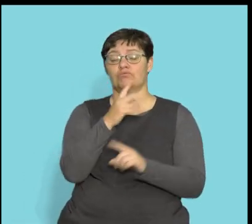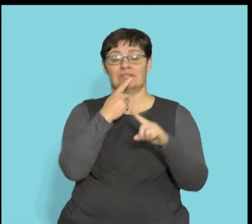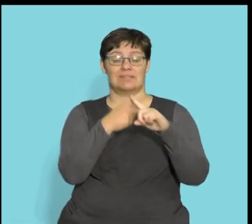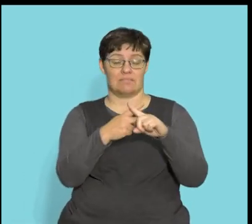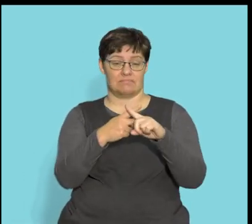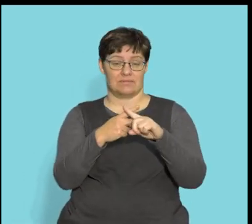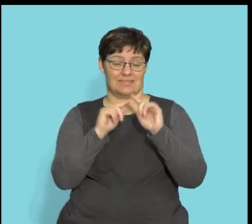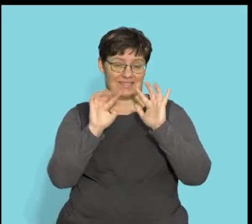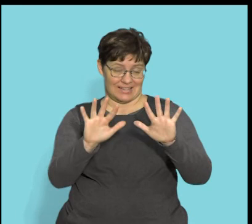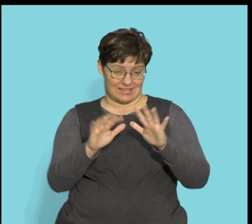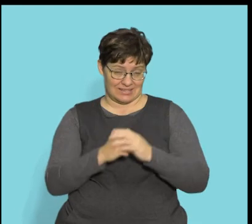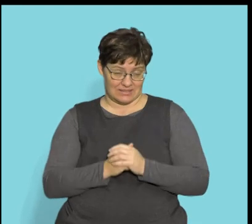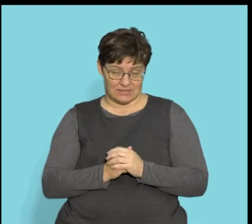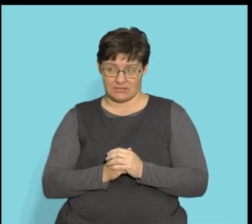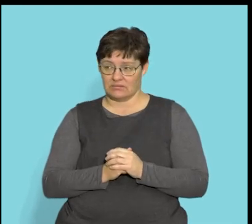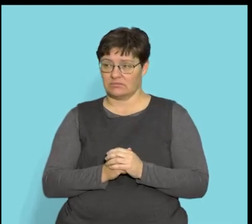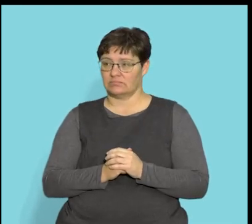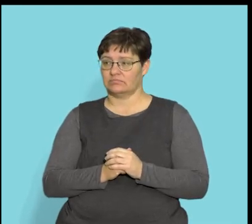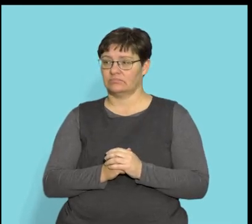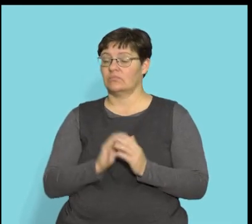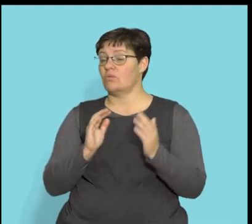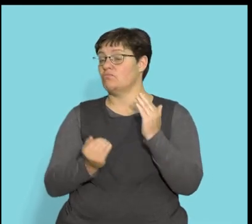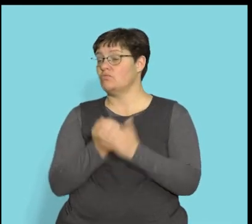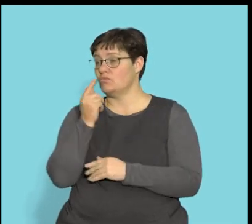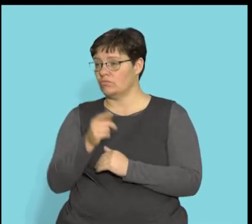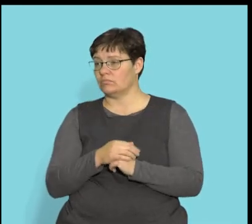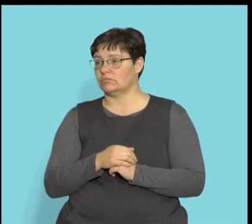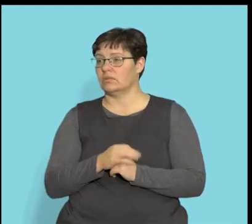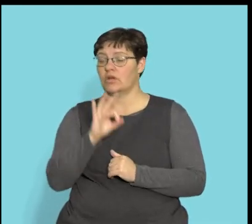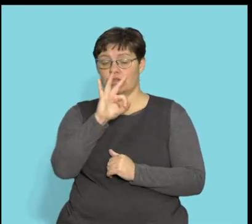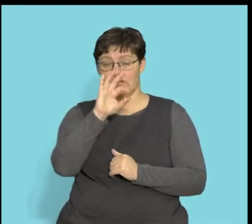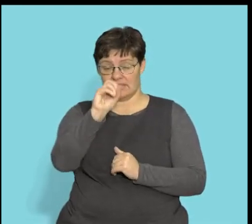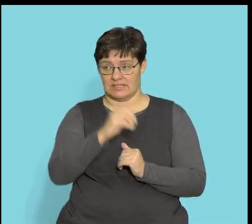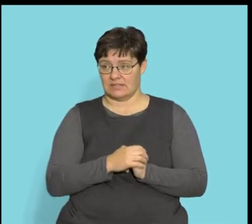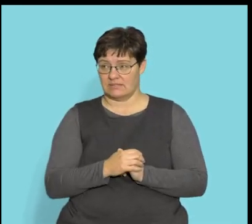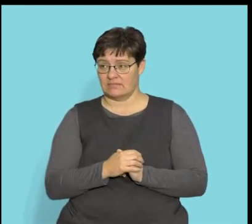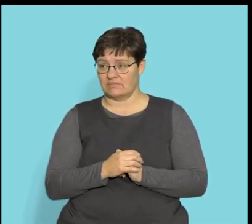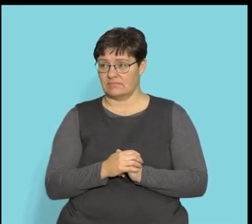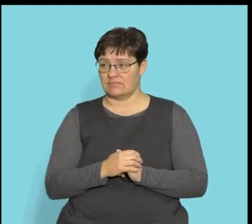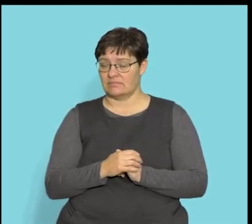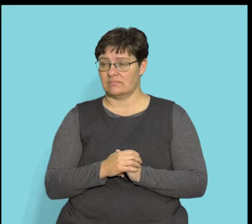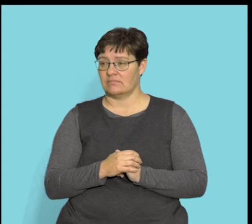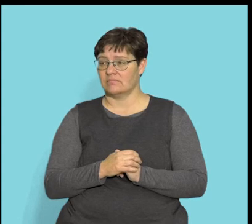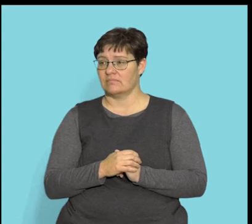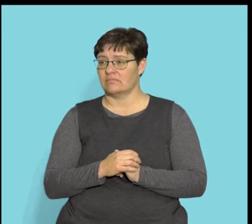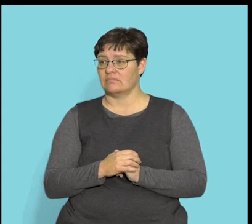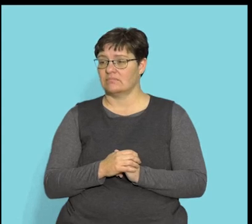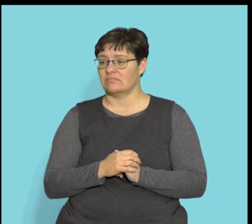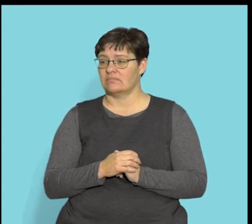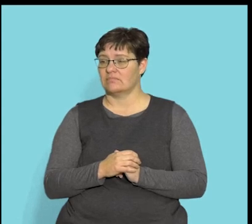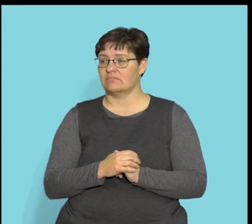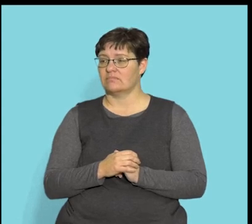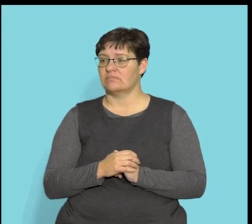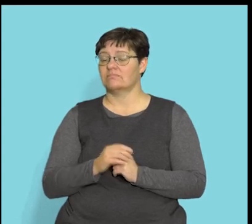3 times my old height. So my new height would now be 30 centimeters. My